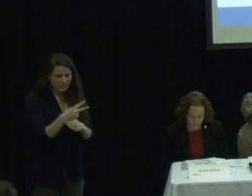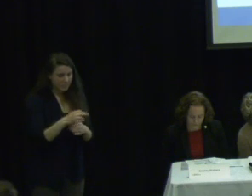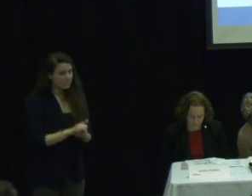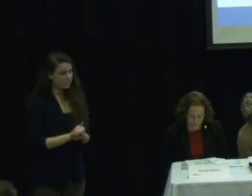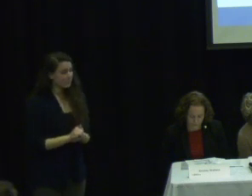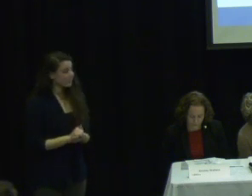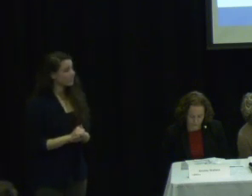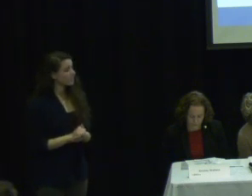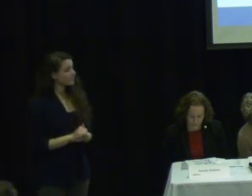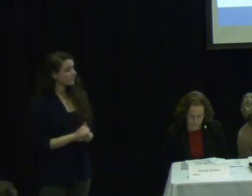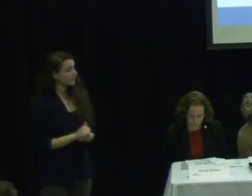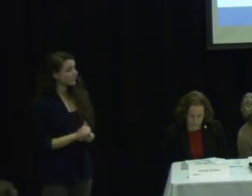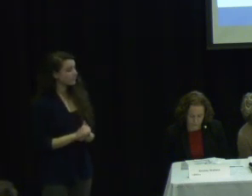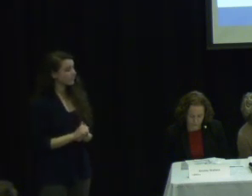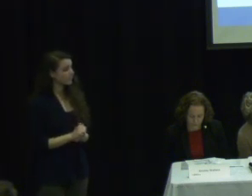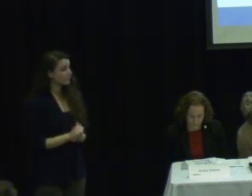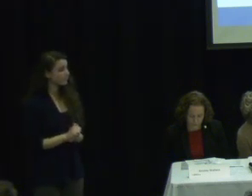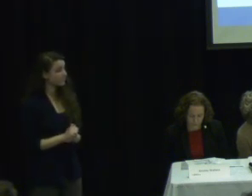us in